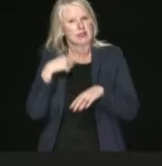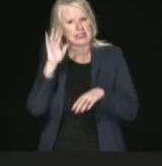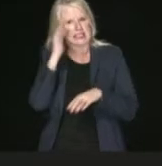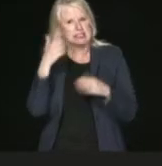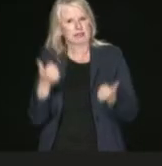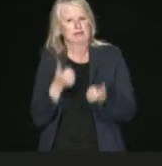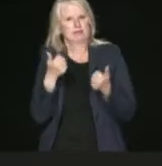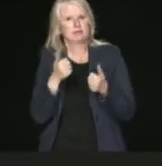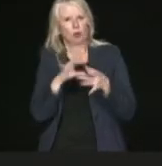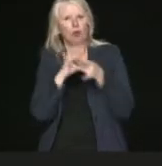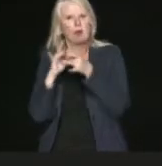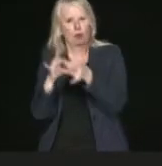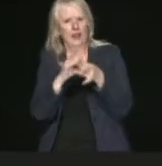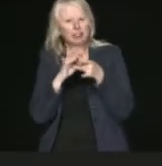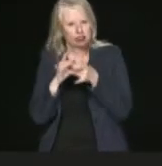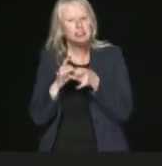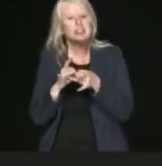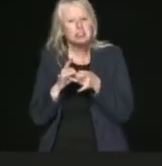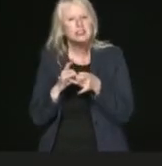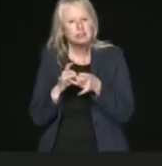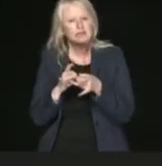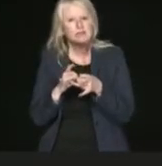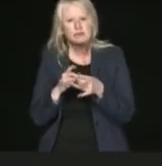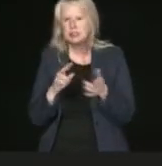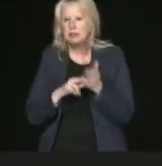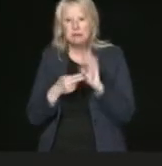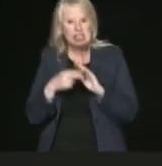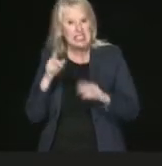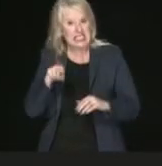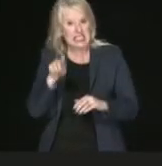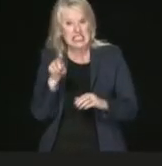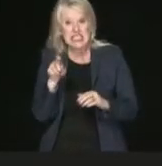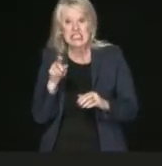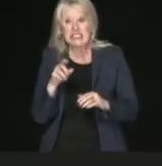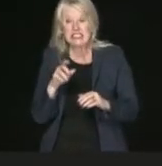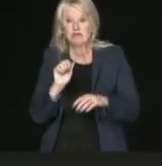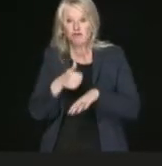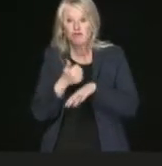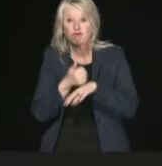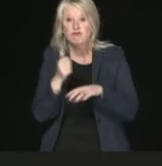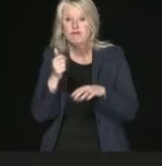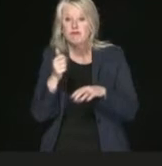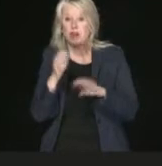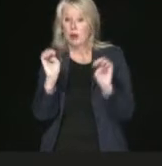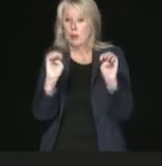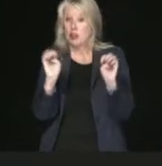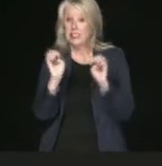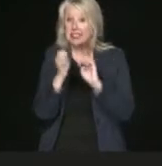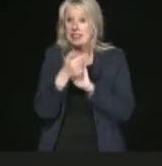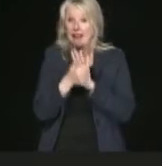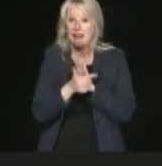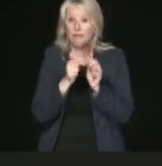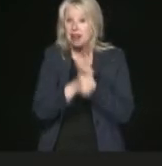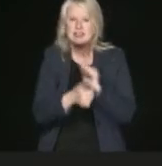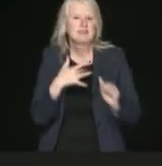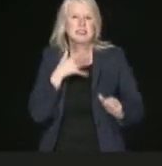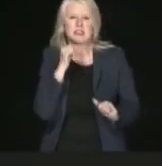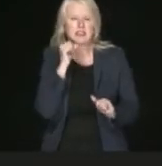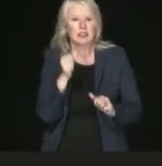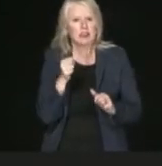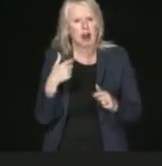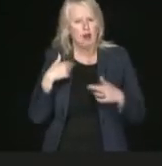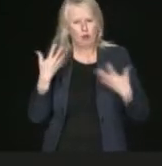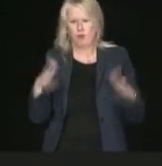and that's why we do not need to invoke the Emergency Measures Act at this time. That cooperation is already very strong. Thank you. Next question,